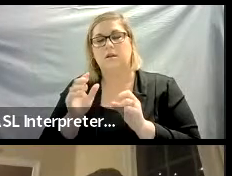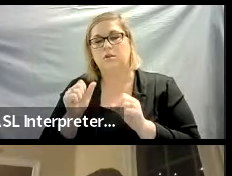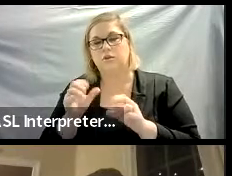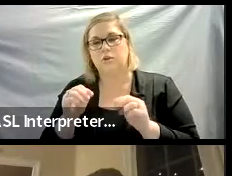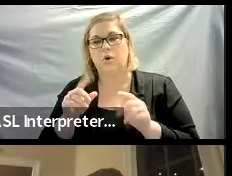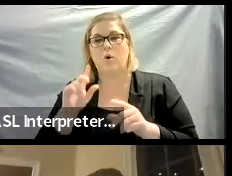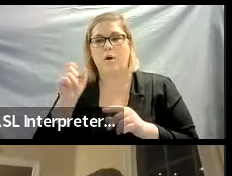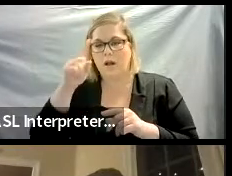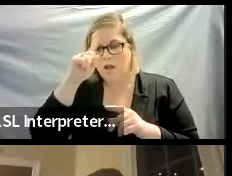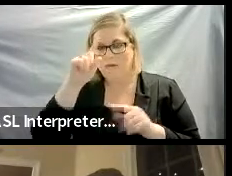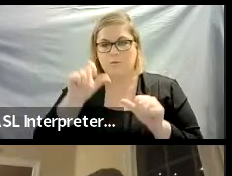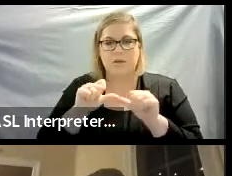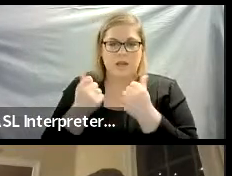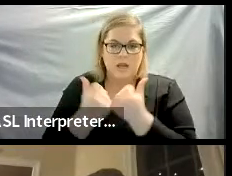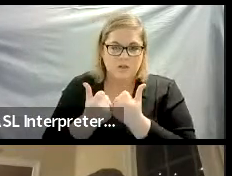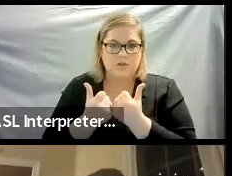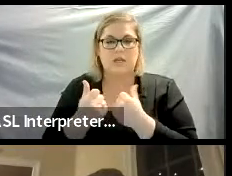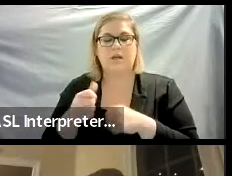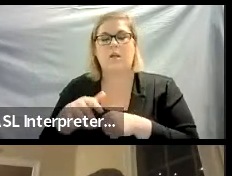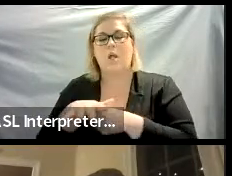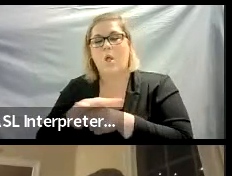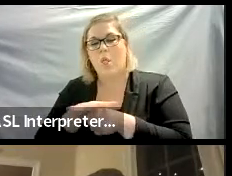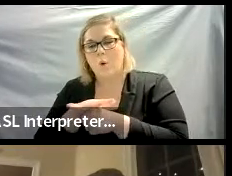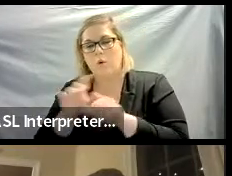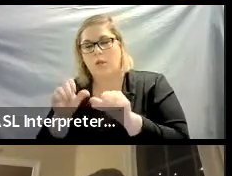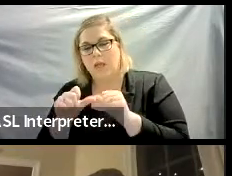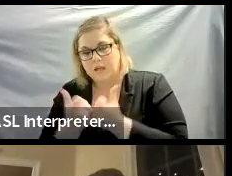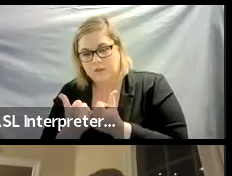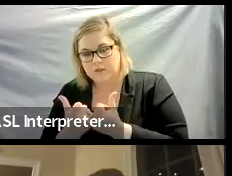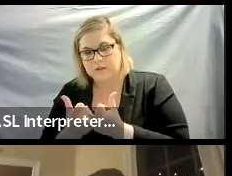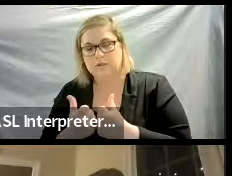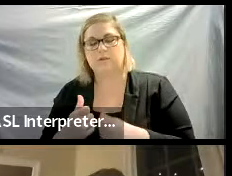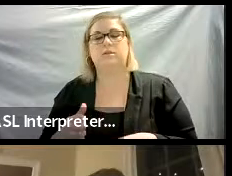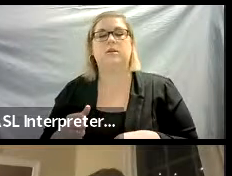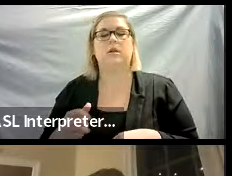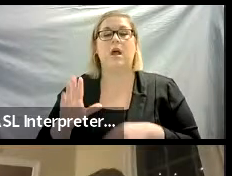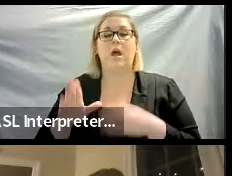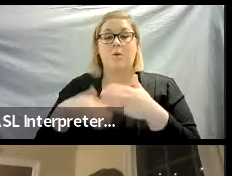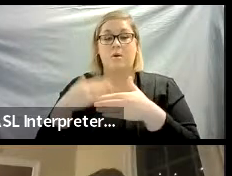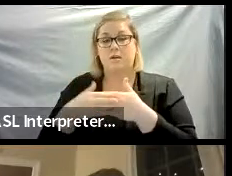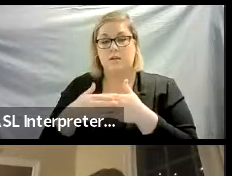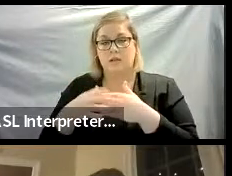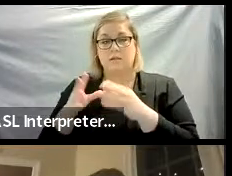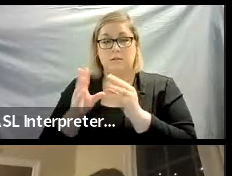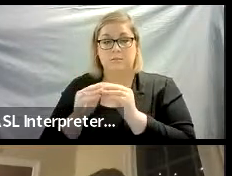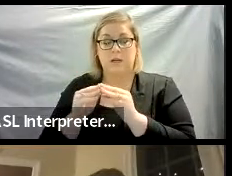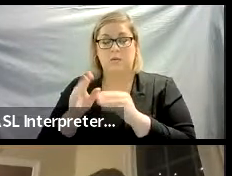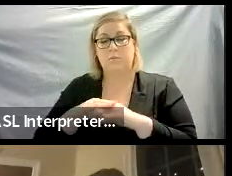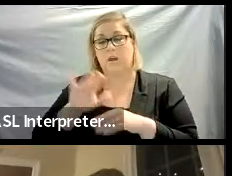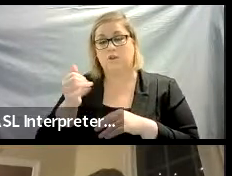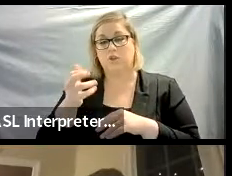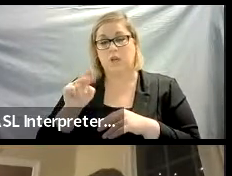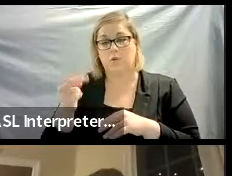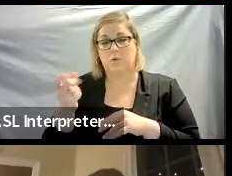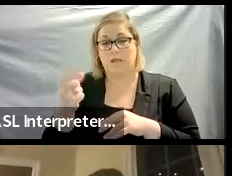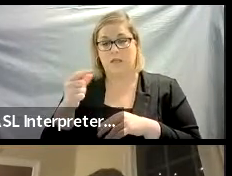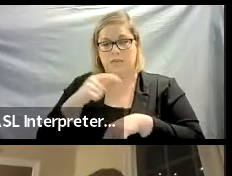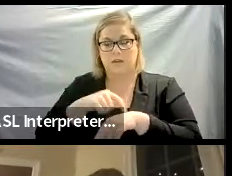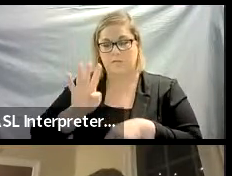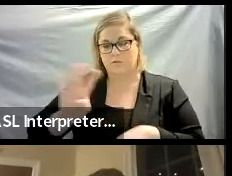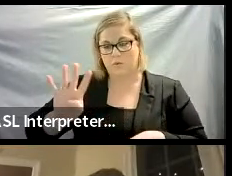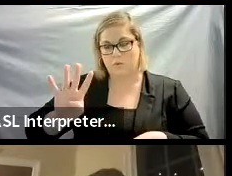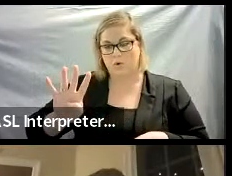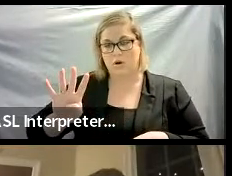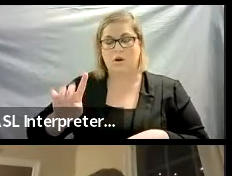government agencies, local agencies, and whatnot. Our next meeting is going to be on January 11th at 4 p.m. Otherwise,